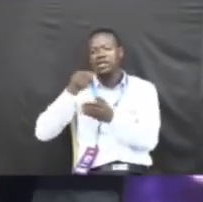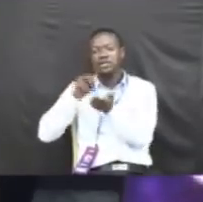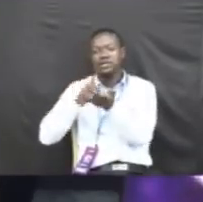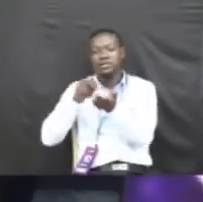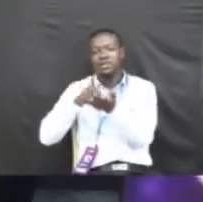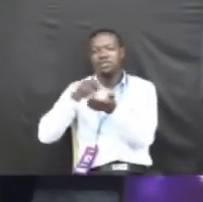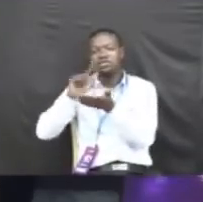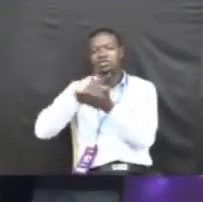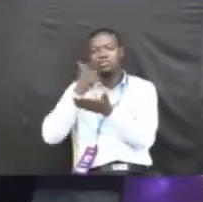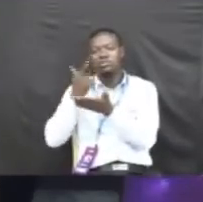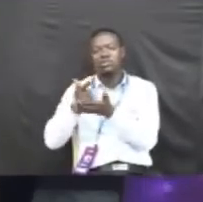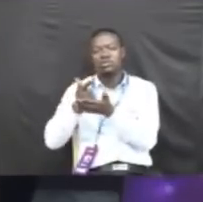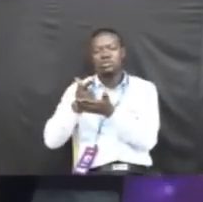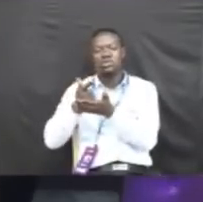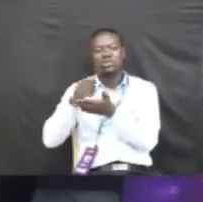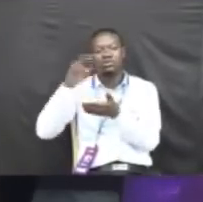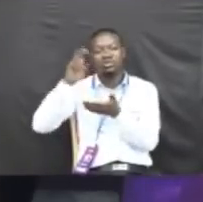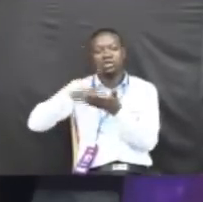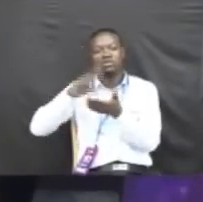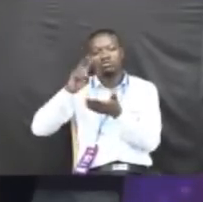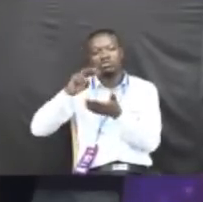Ghana for 2022.